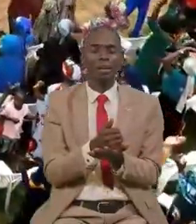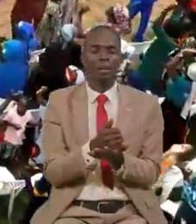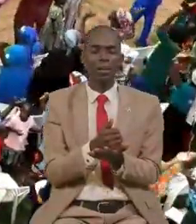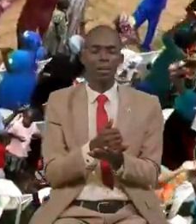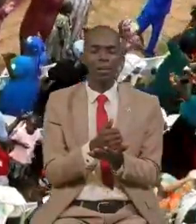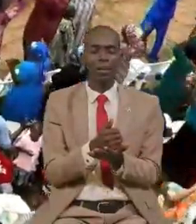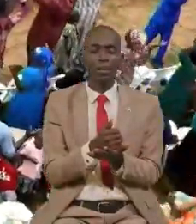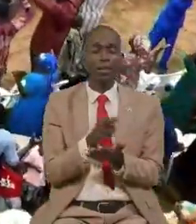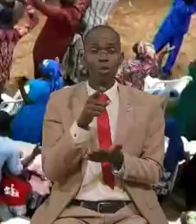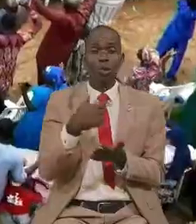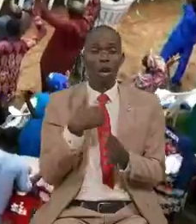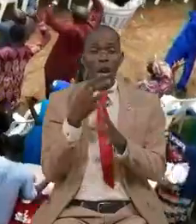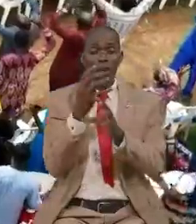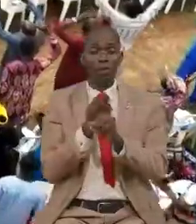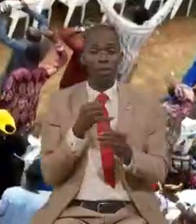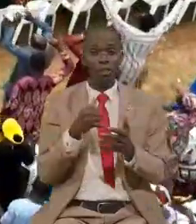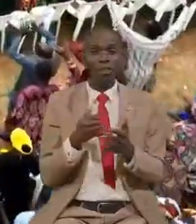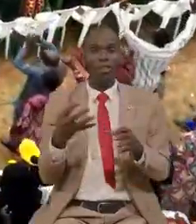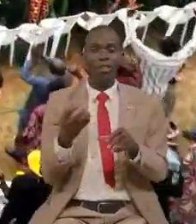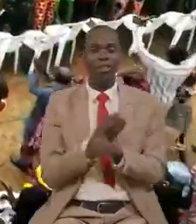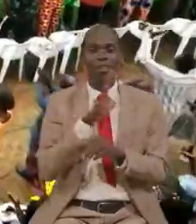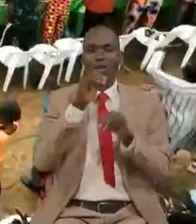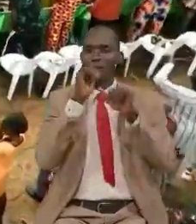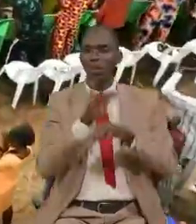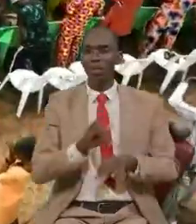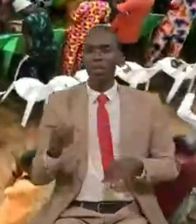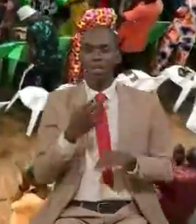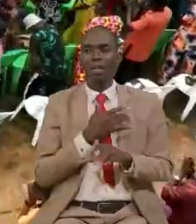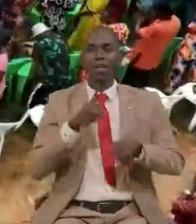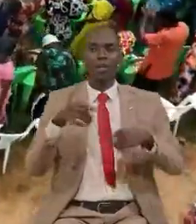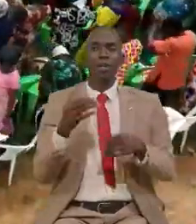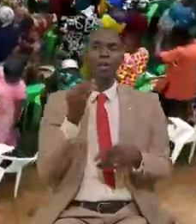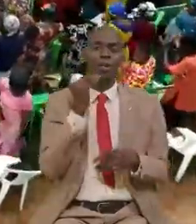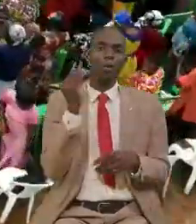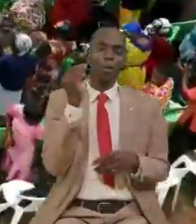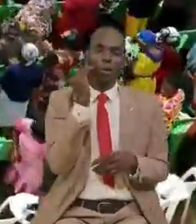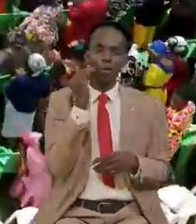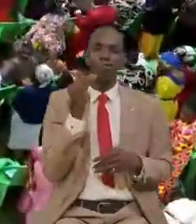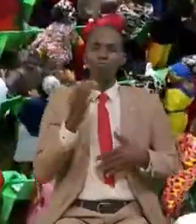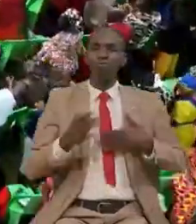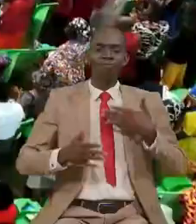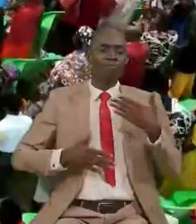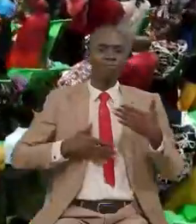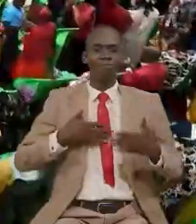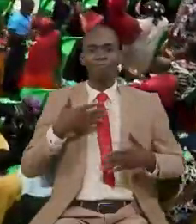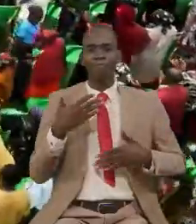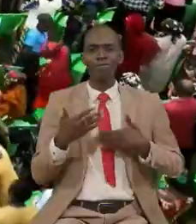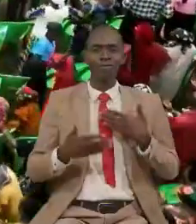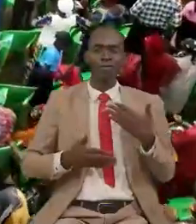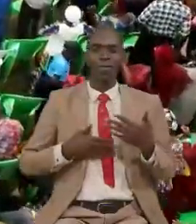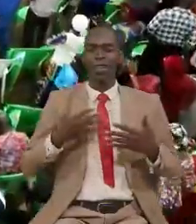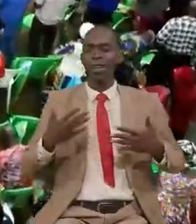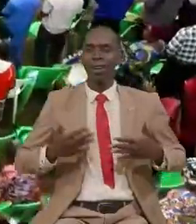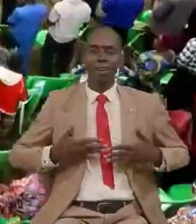You got it. Take your blessing and go home rejoicing,